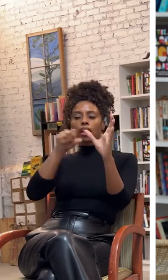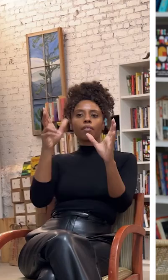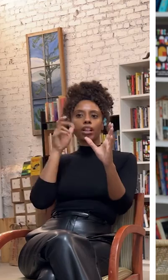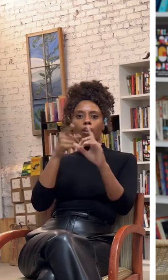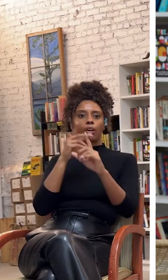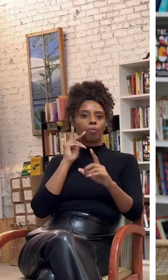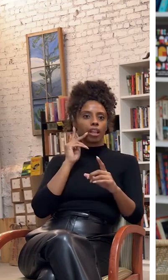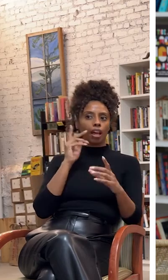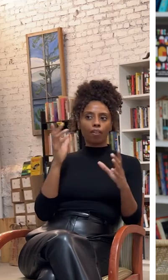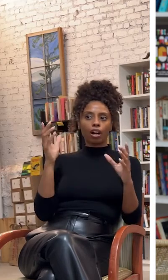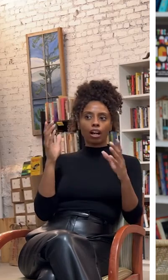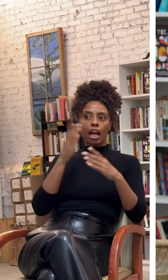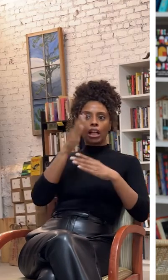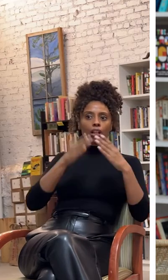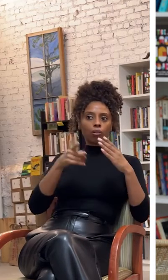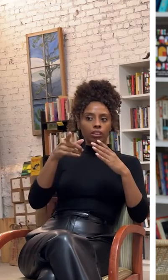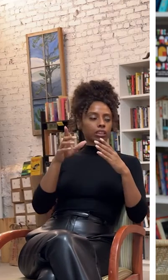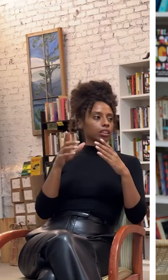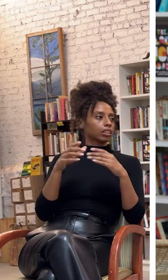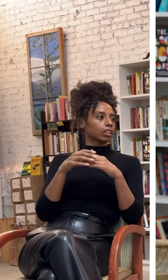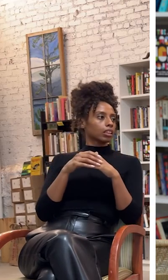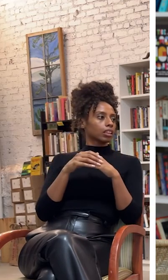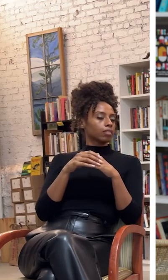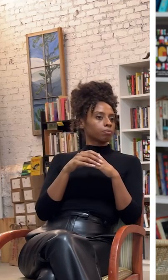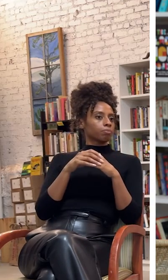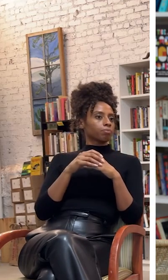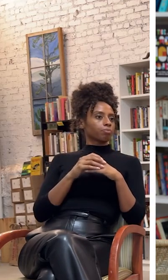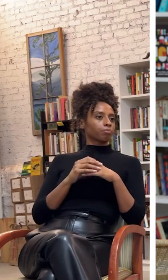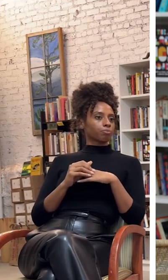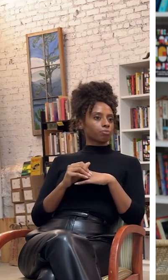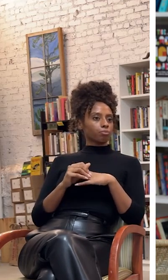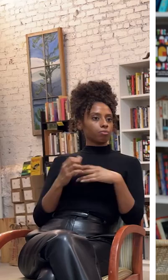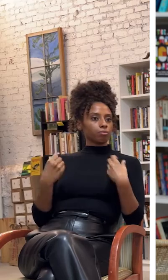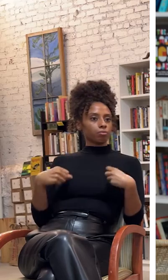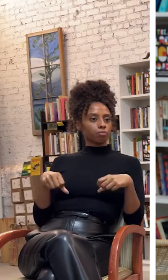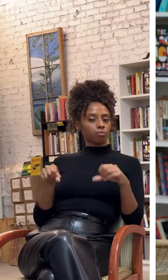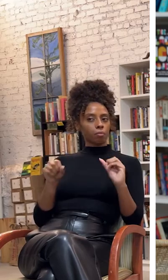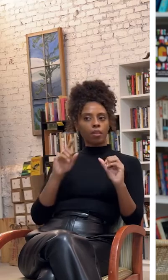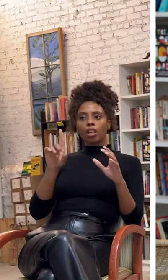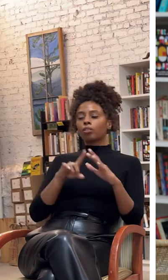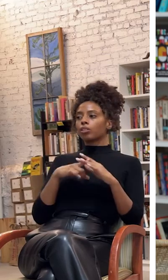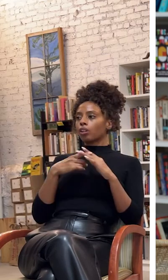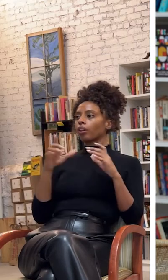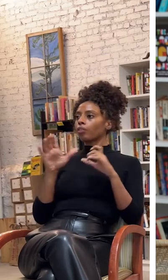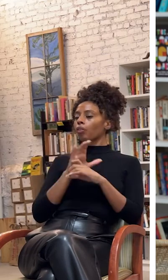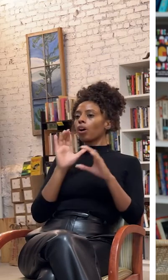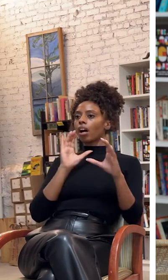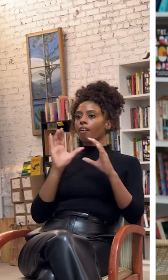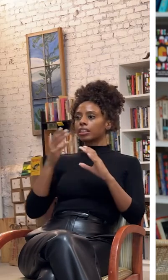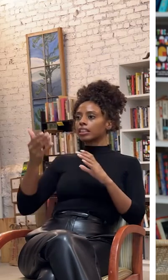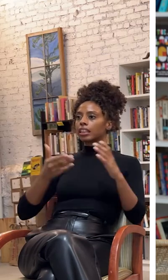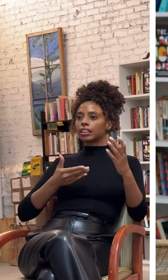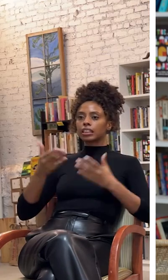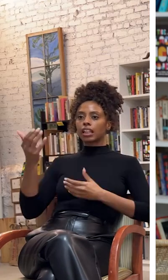Kleaver in closing, because you began this entire conversation as an invitation to every single kind